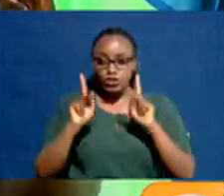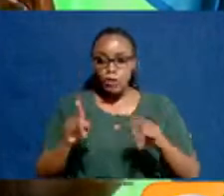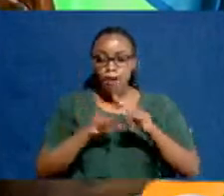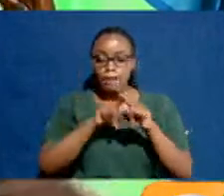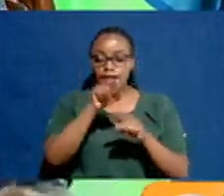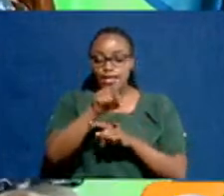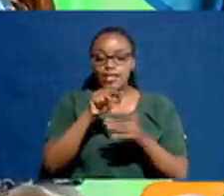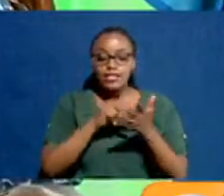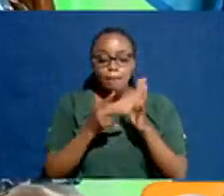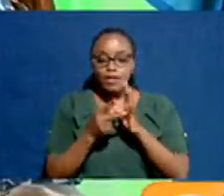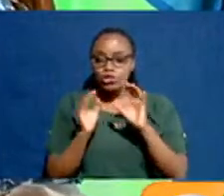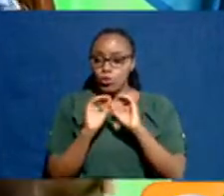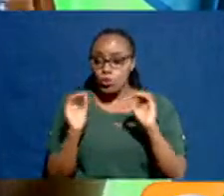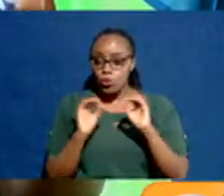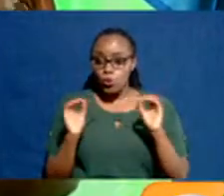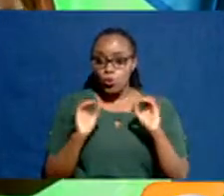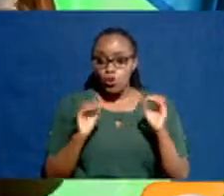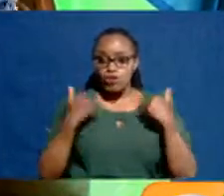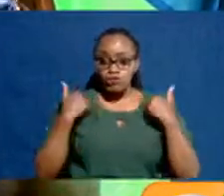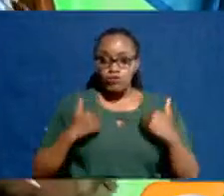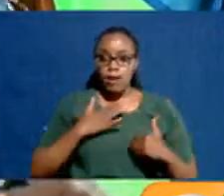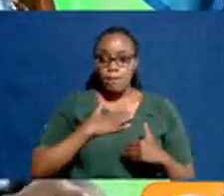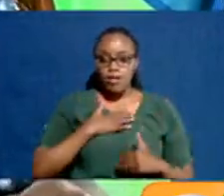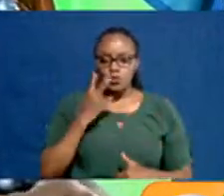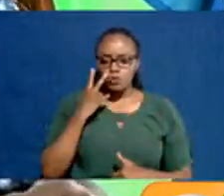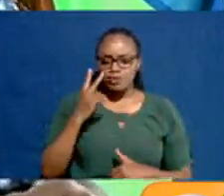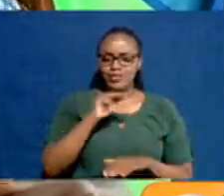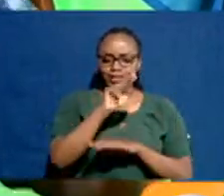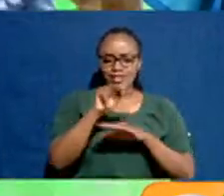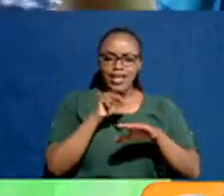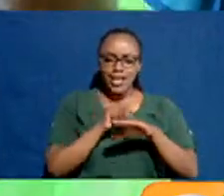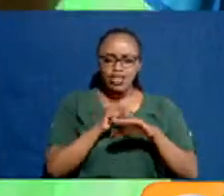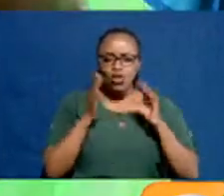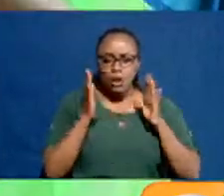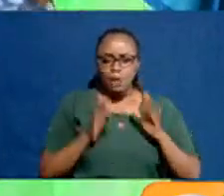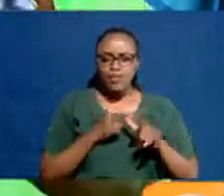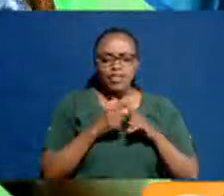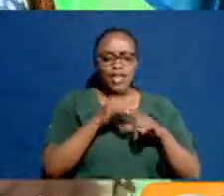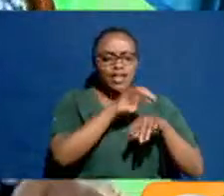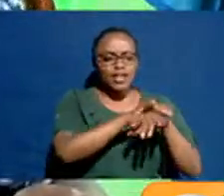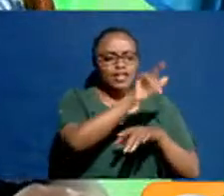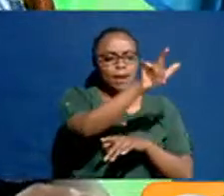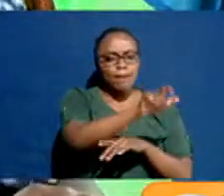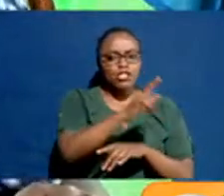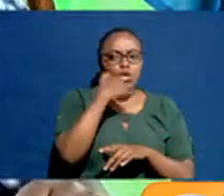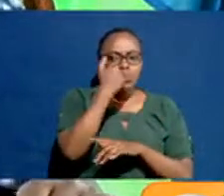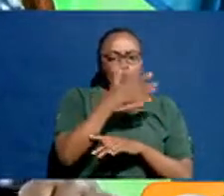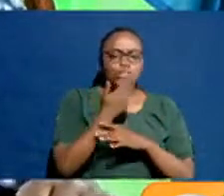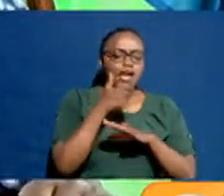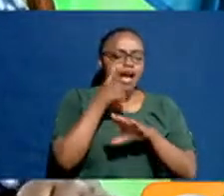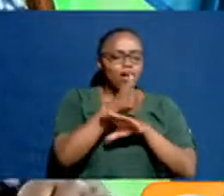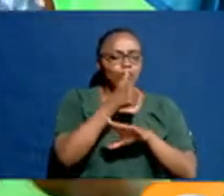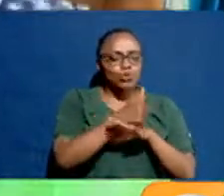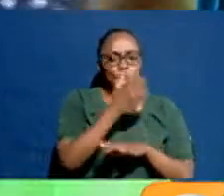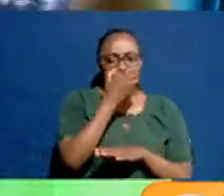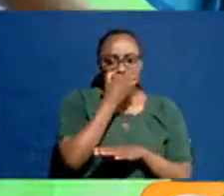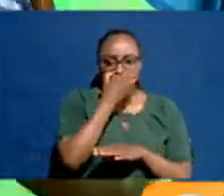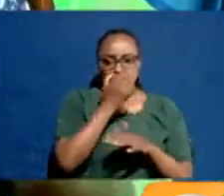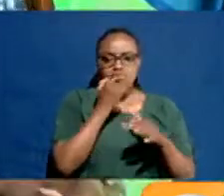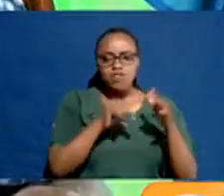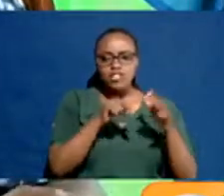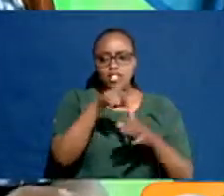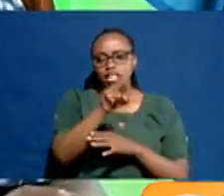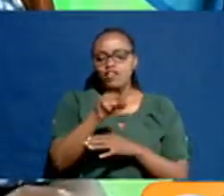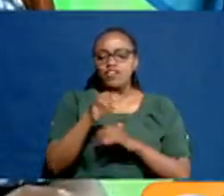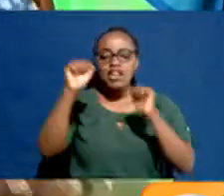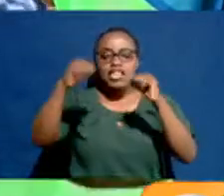does not mean for me to look national. I go, I get somebody who was abusing President William Ruto, saying that he is